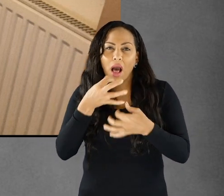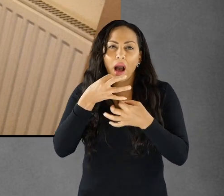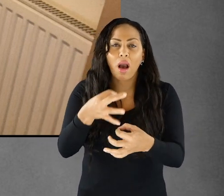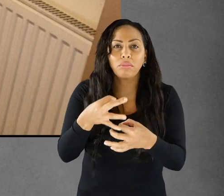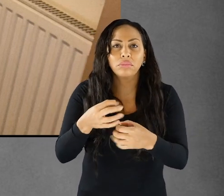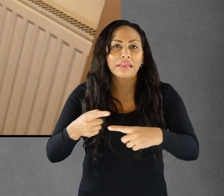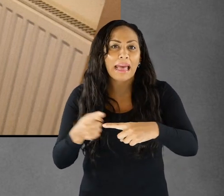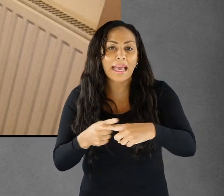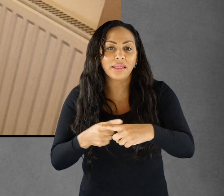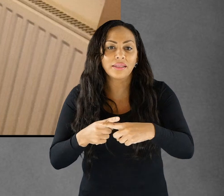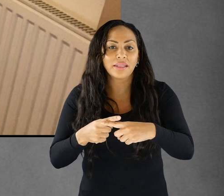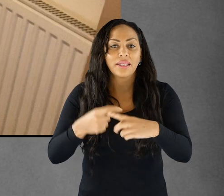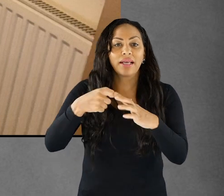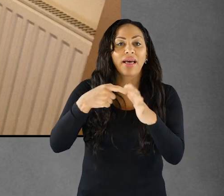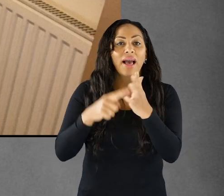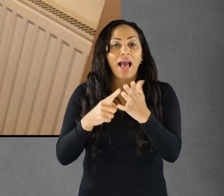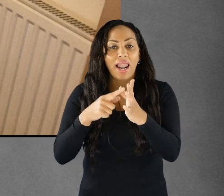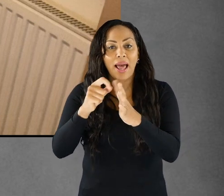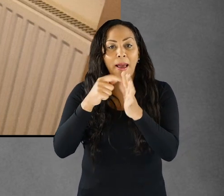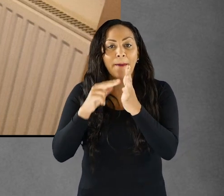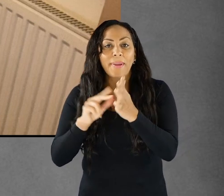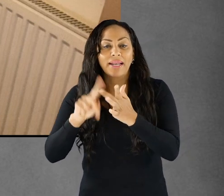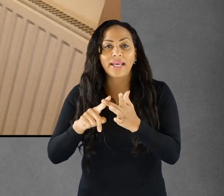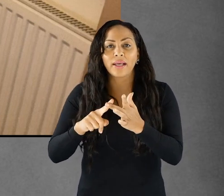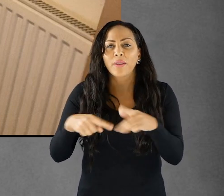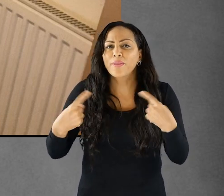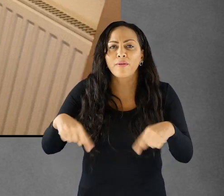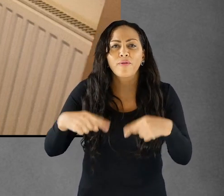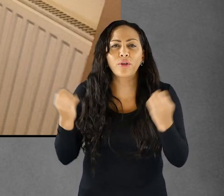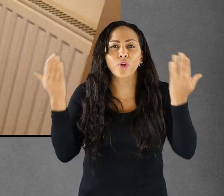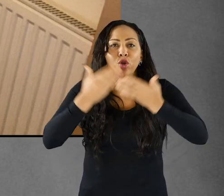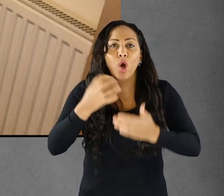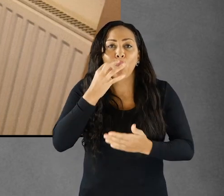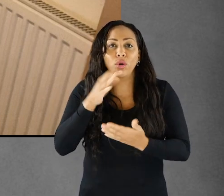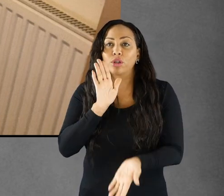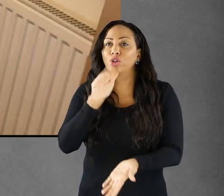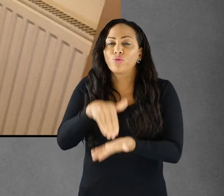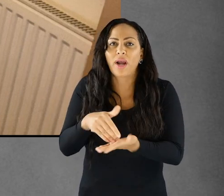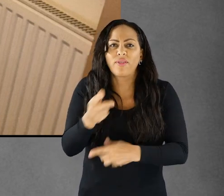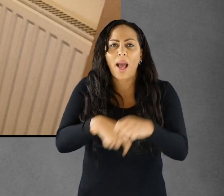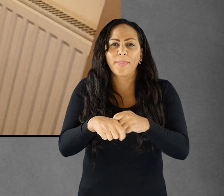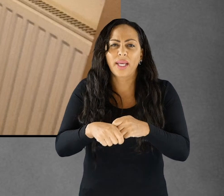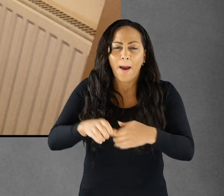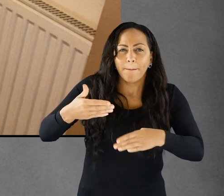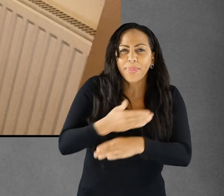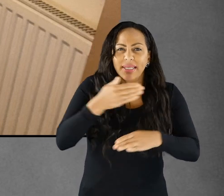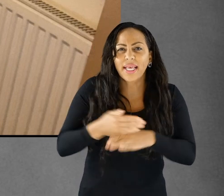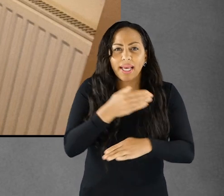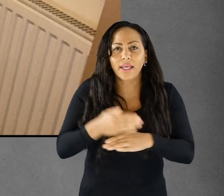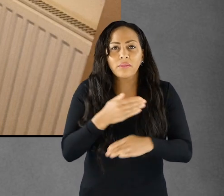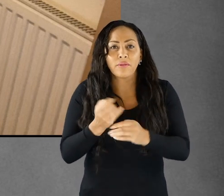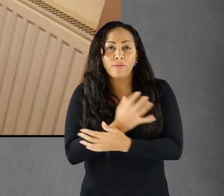the Galapani, forbidden dark water, to be busy and productive. For many migrant